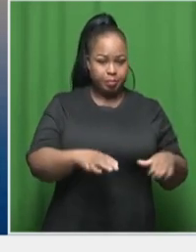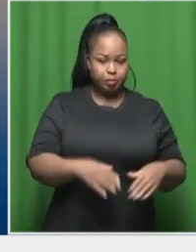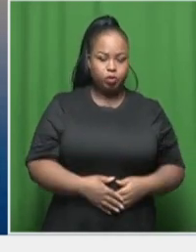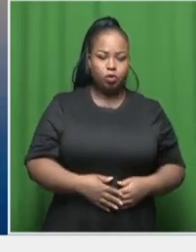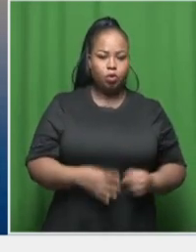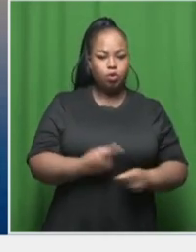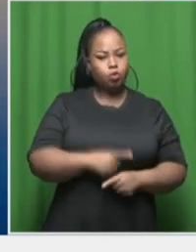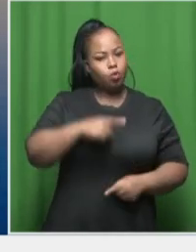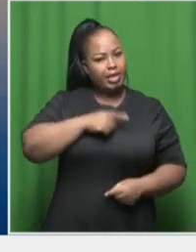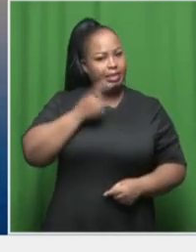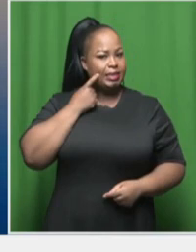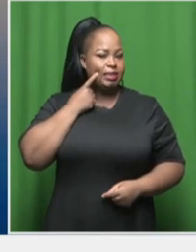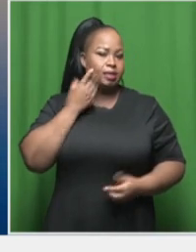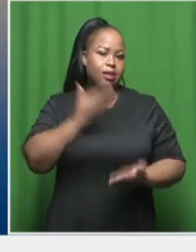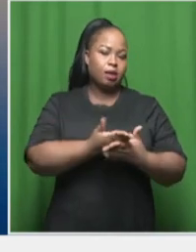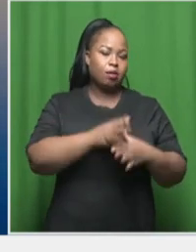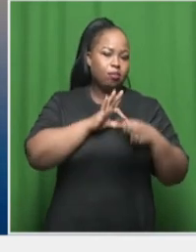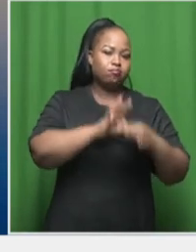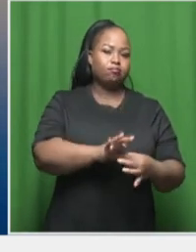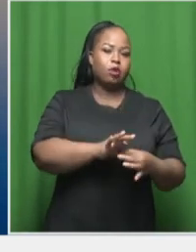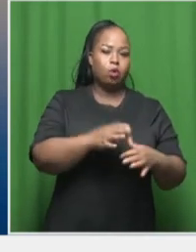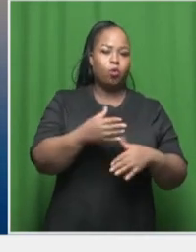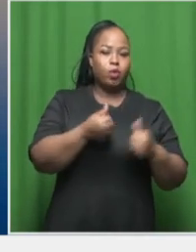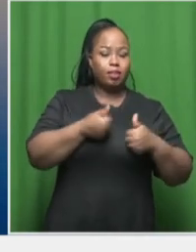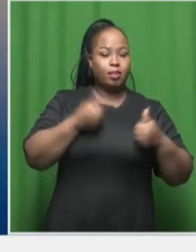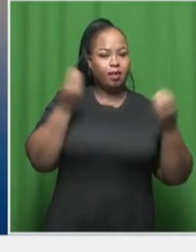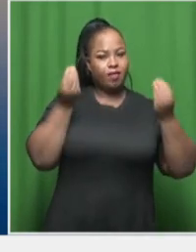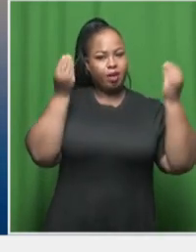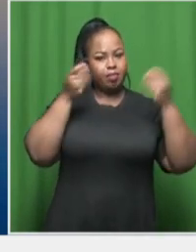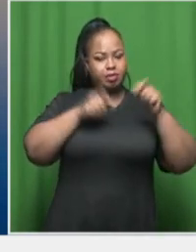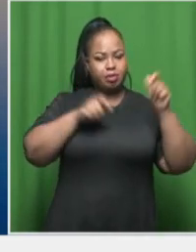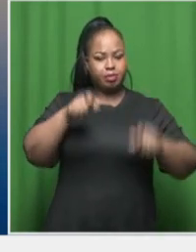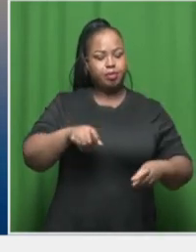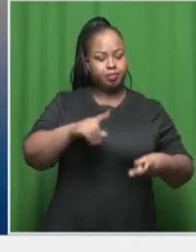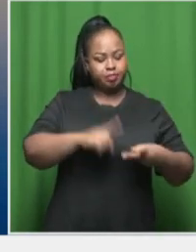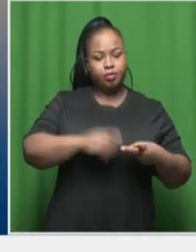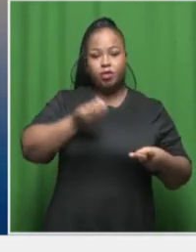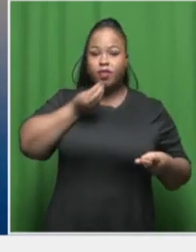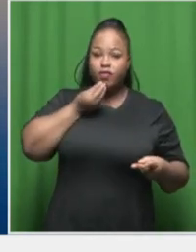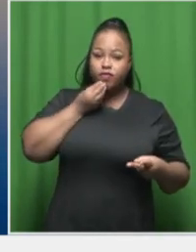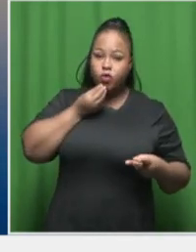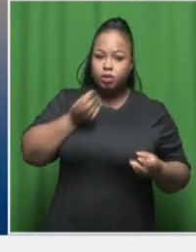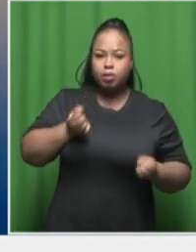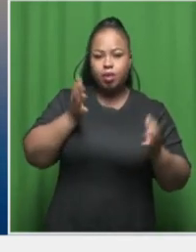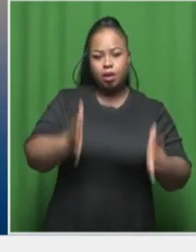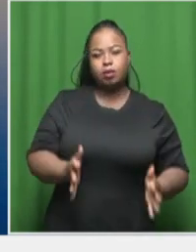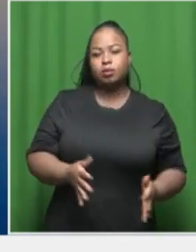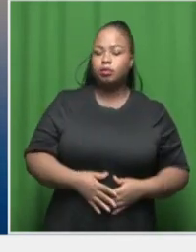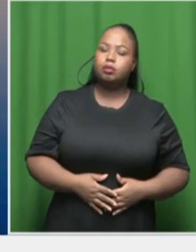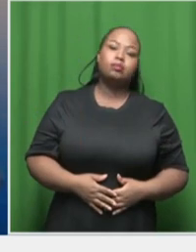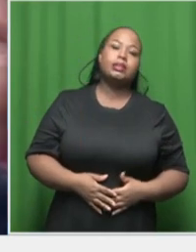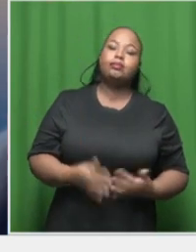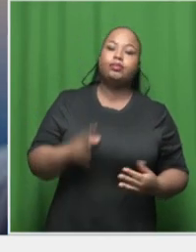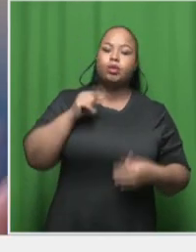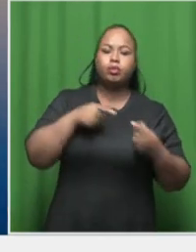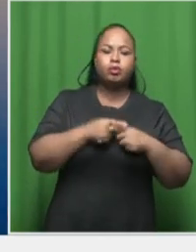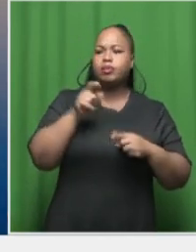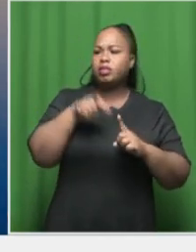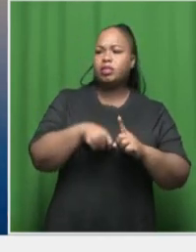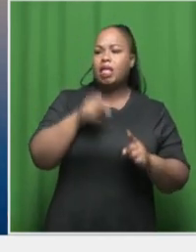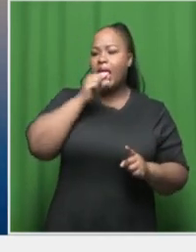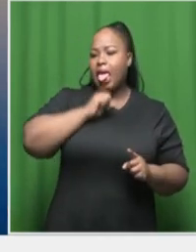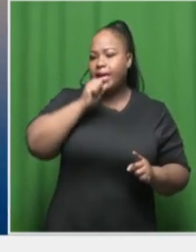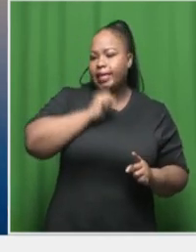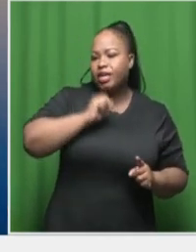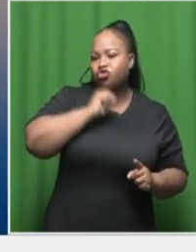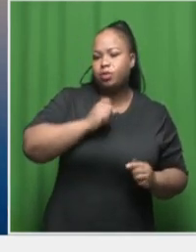so that they can be able to work along your big stars. And then you've got your food suppliers. And I'm talking about somebody who sells ice